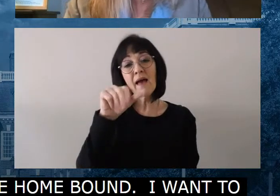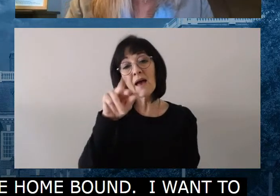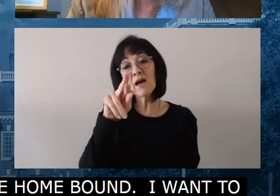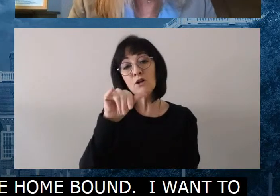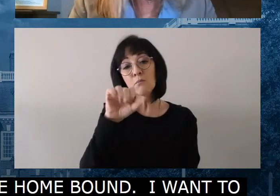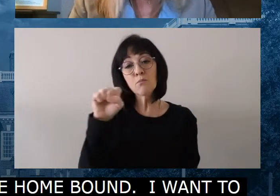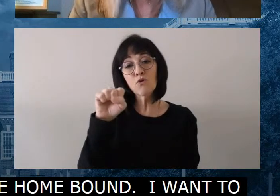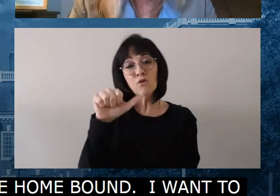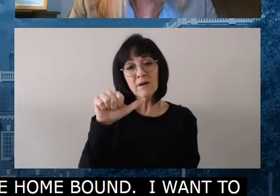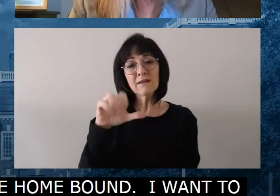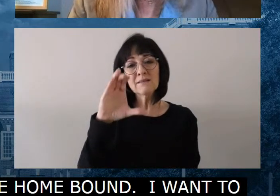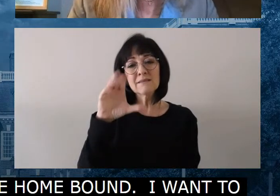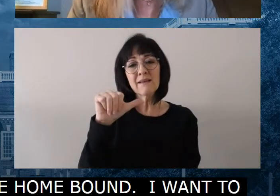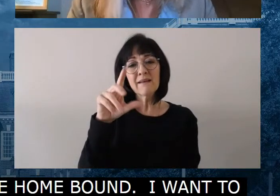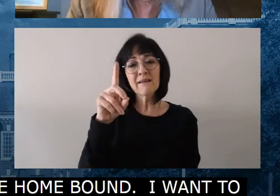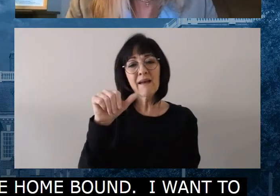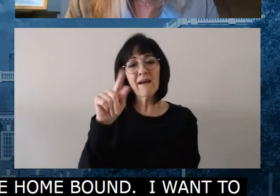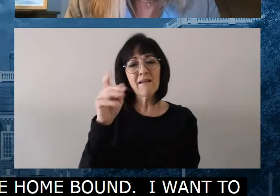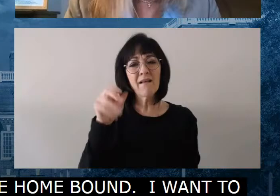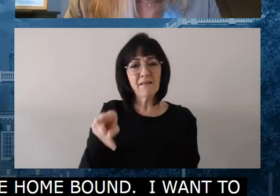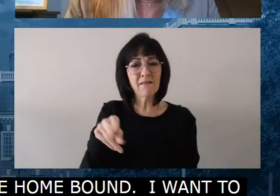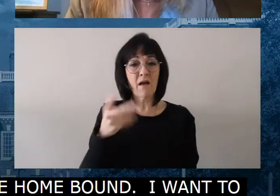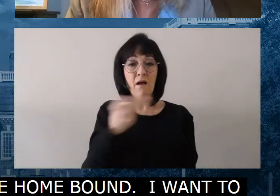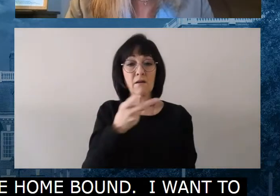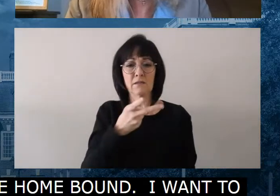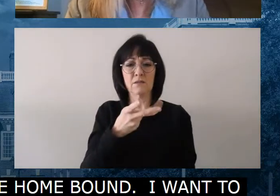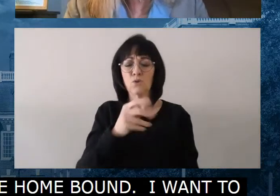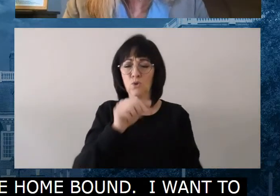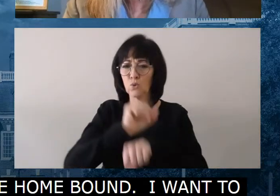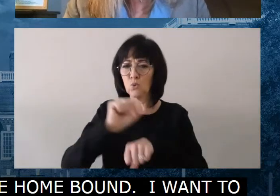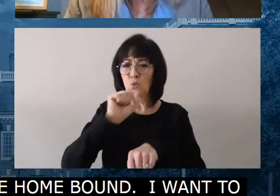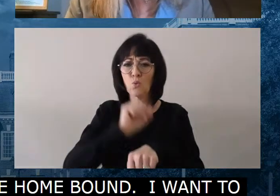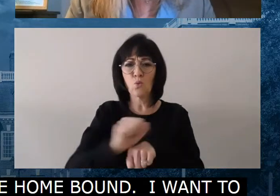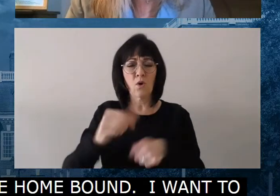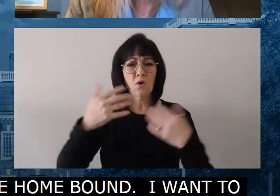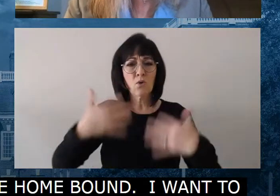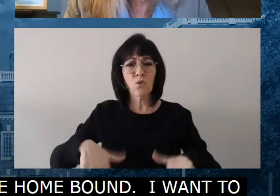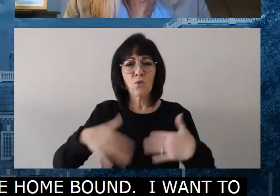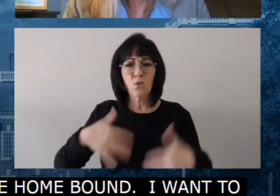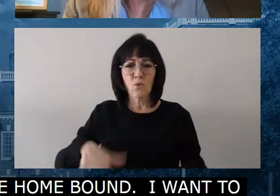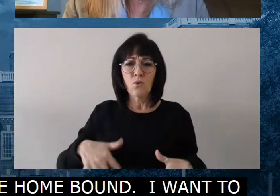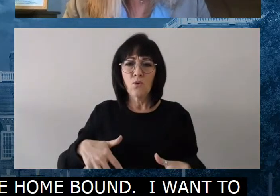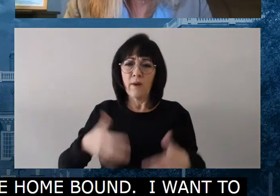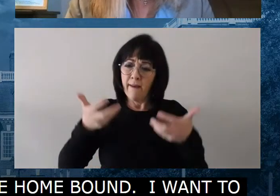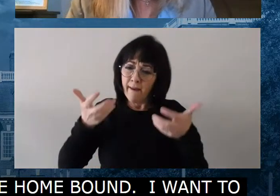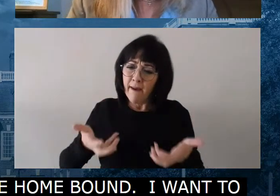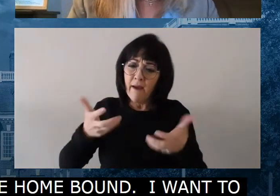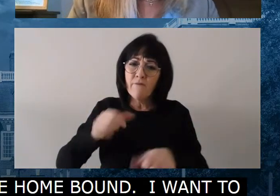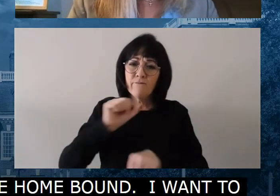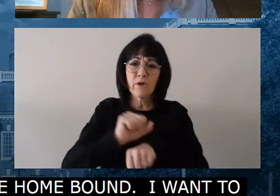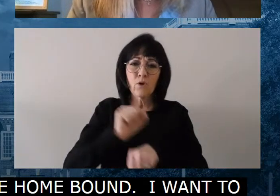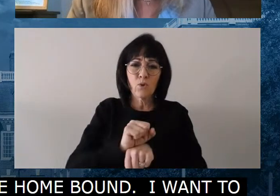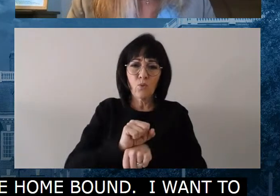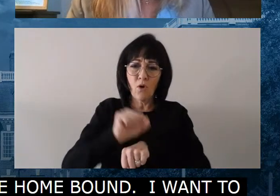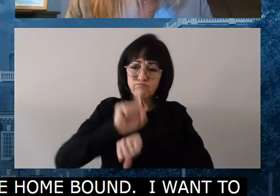just done an extraordinary amount of work to get these initiatives